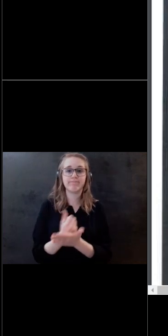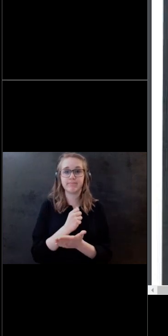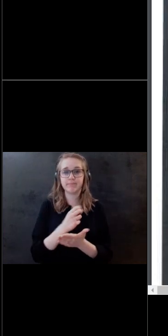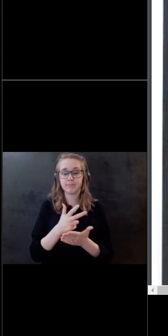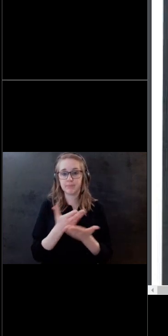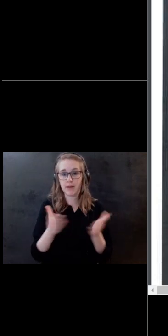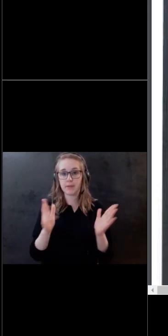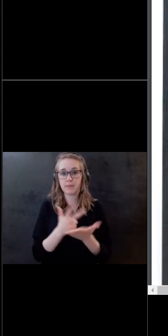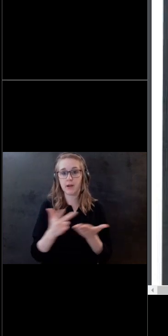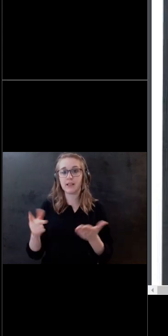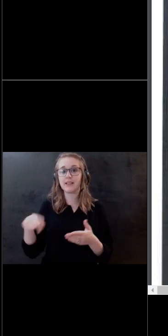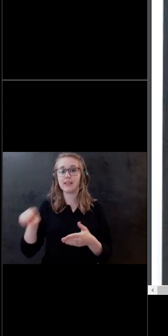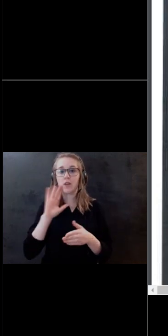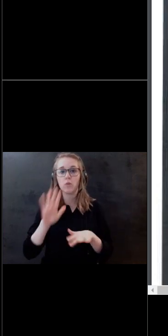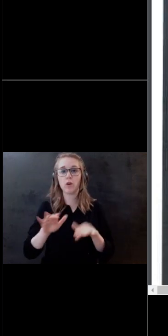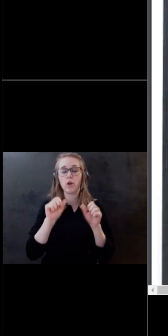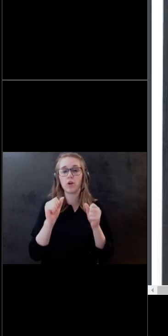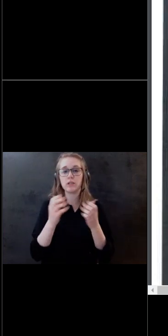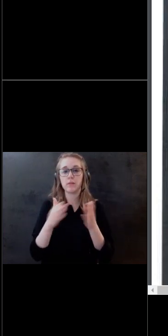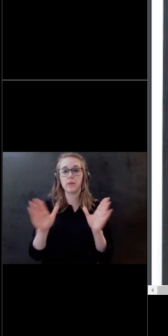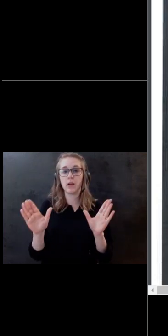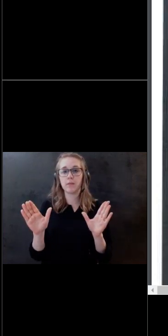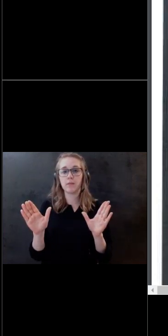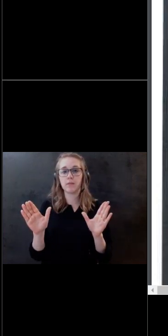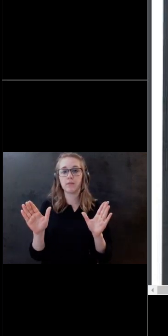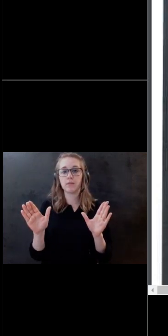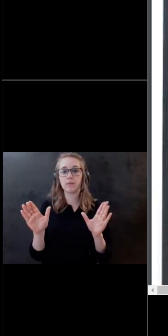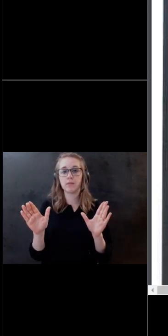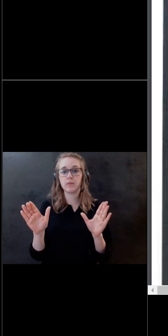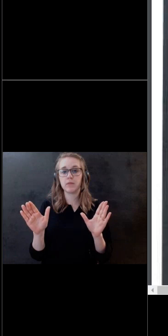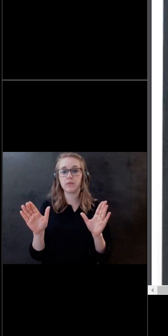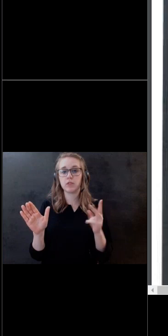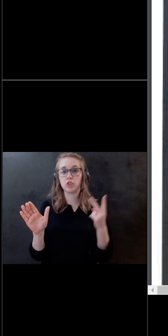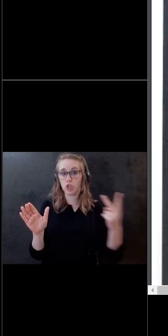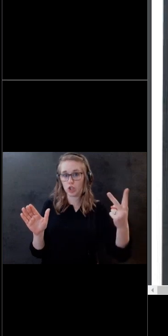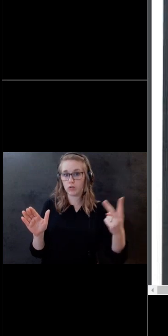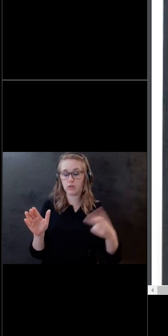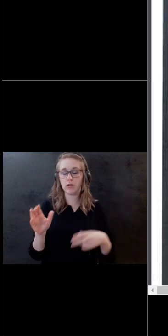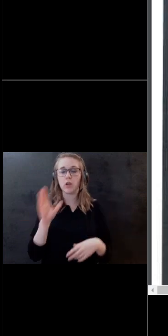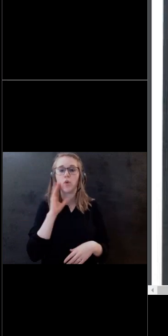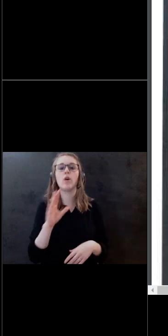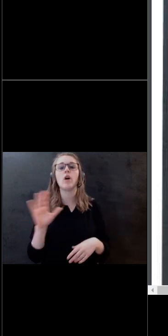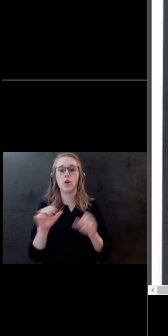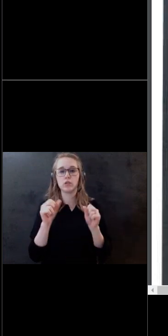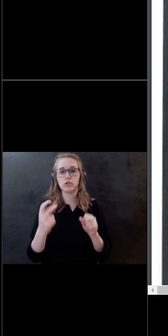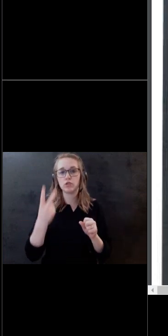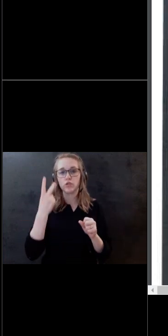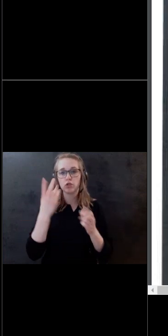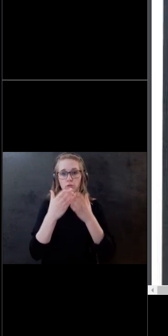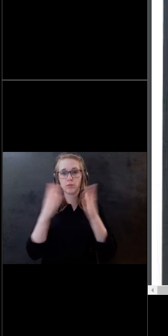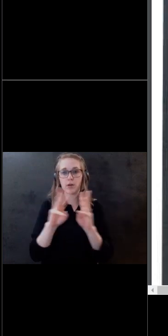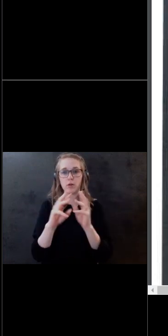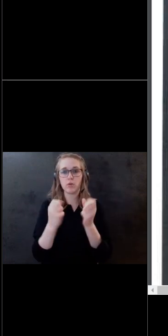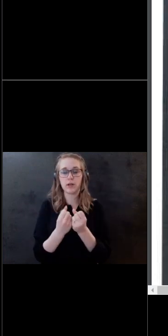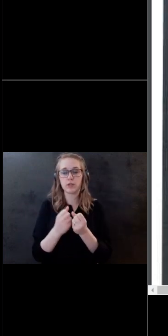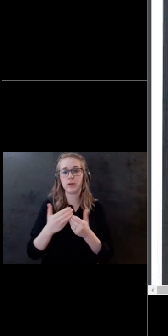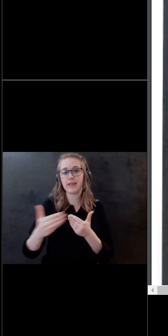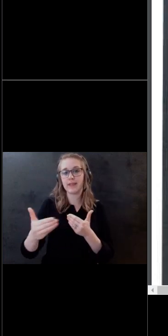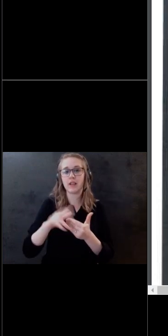will host a public workshop. Two public workshops. They will host two public workshops within 30 days to discuss the parking